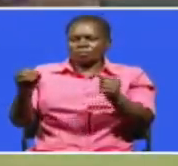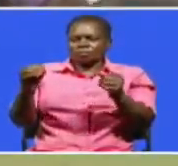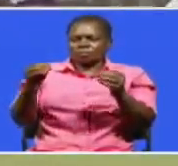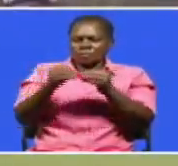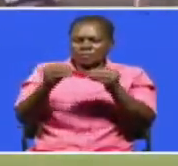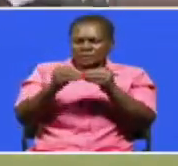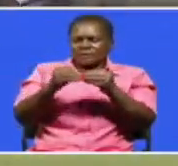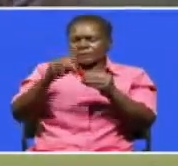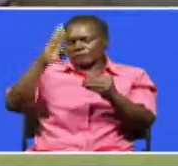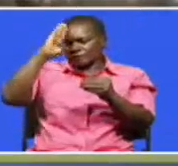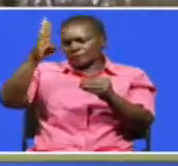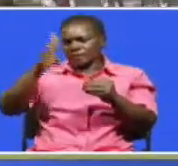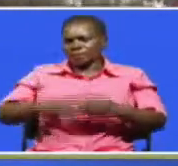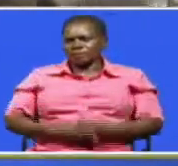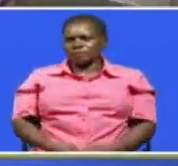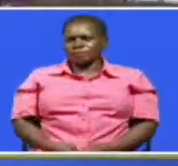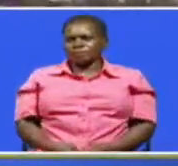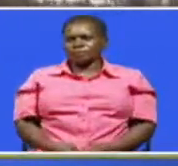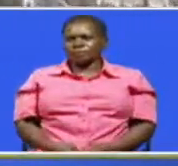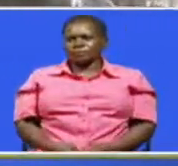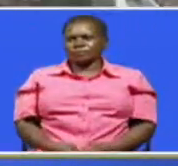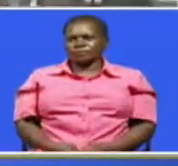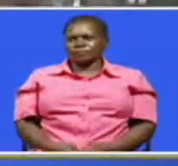on Sunday.